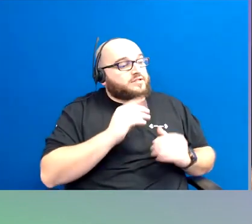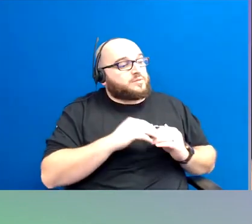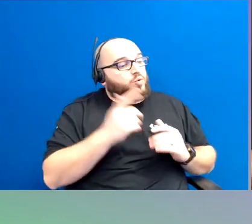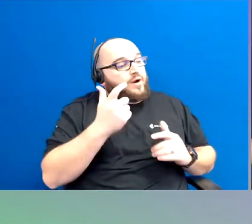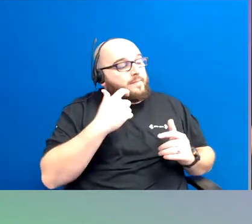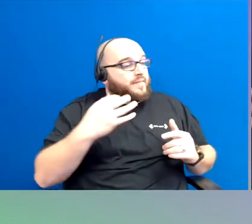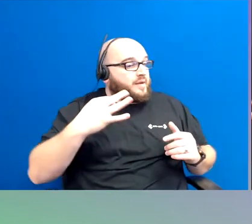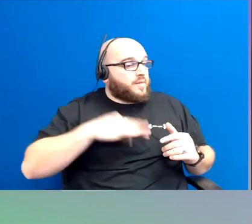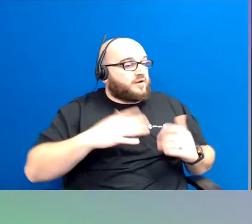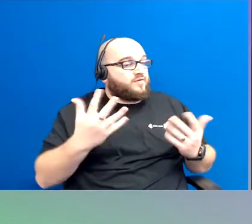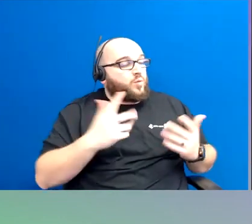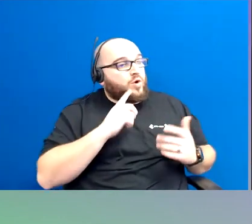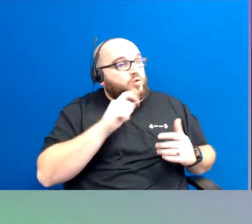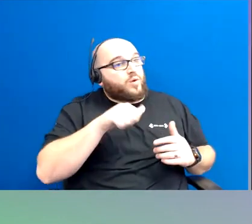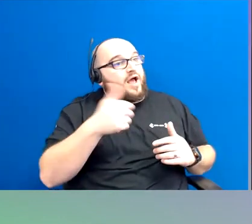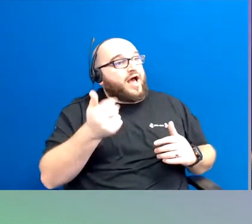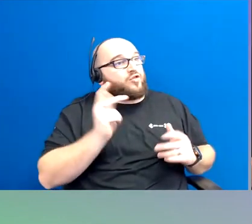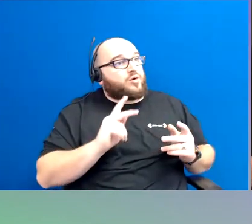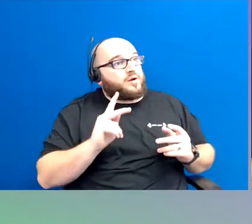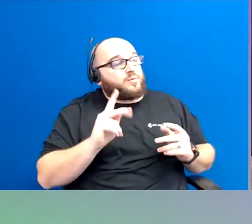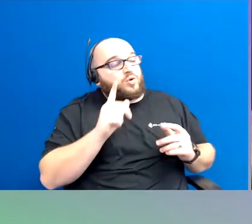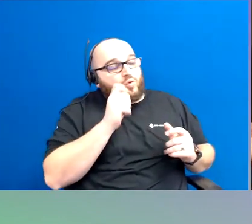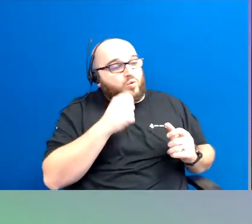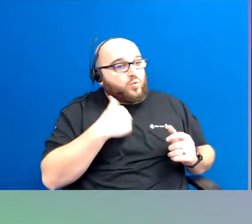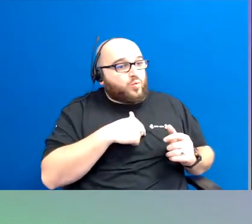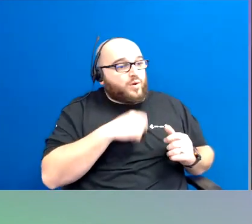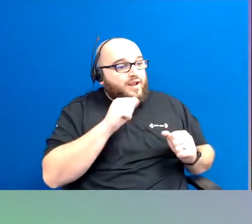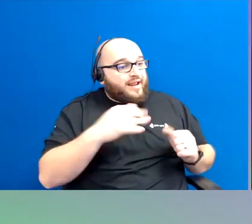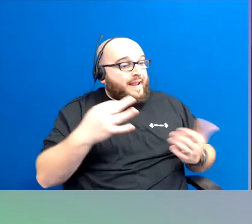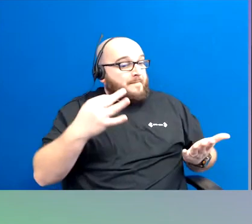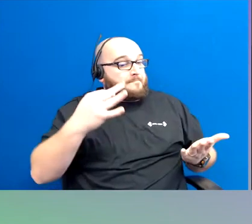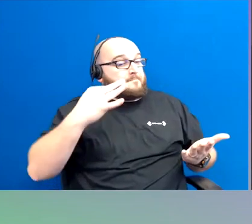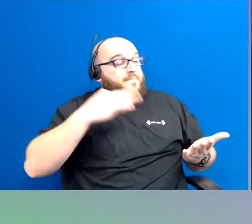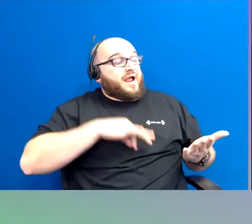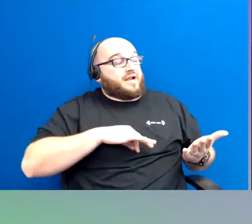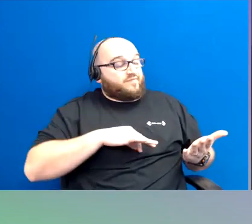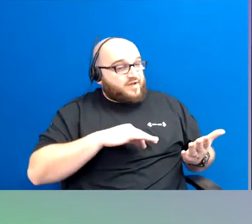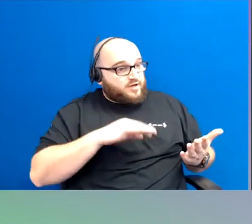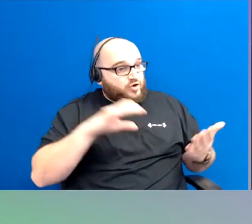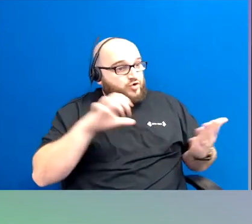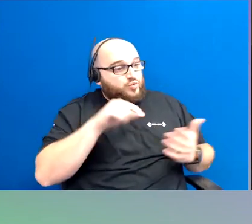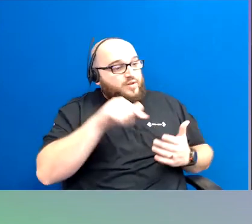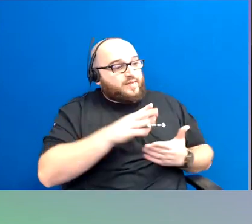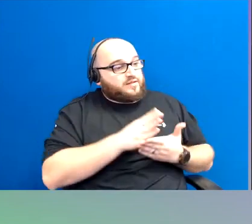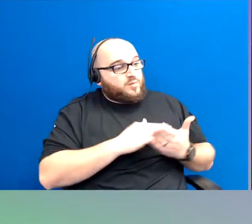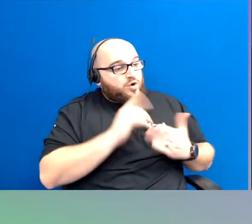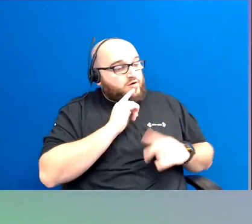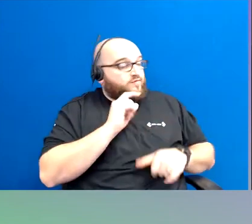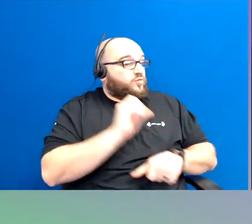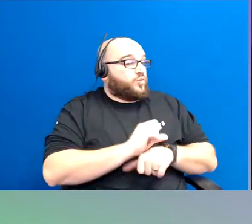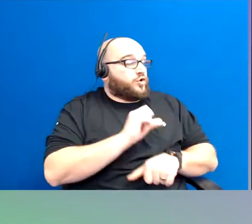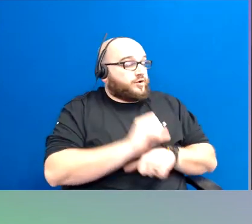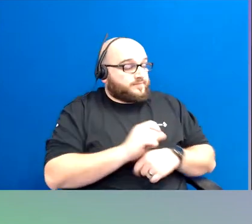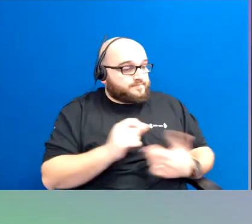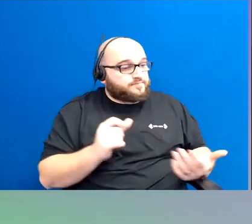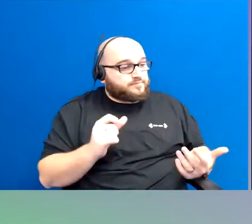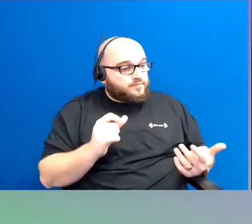other audiences as well who we can benefit as a result of doing this piece of work? So I